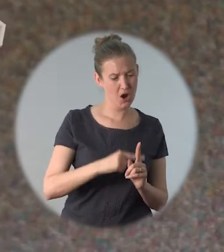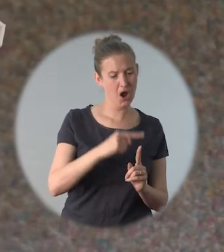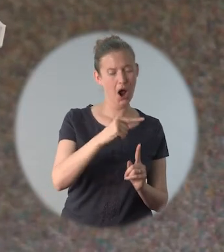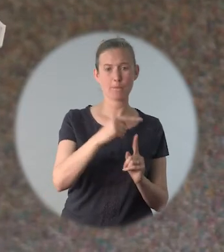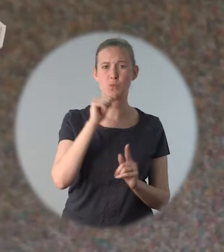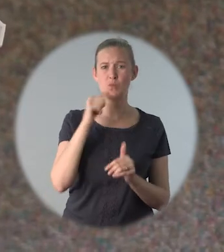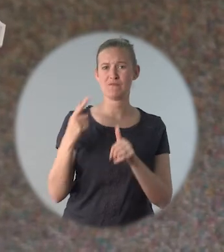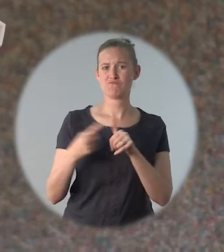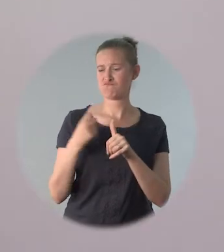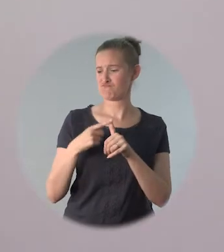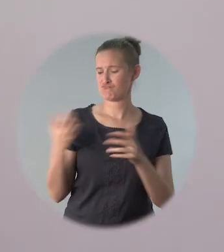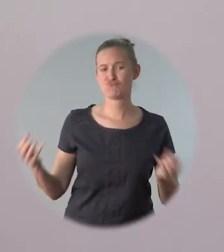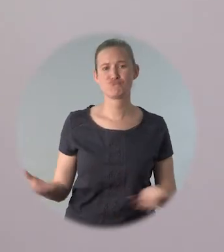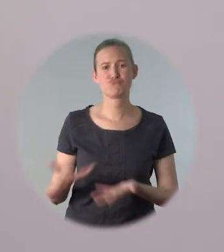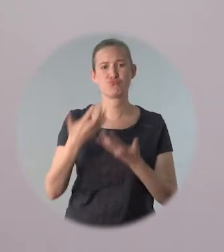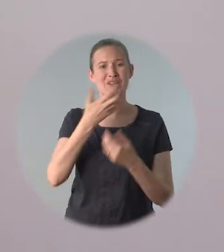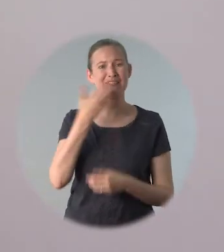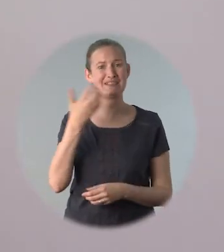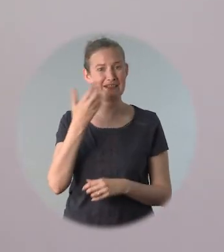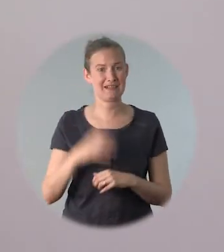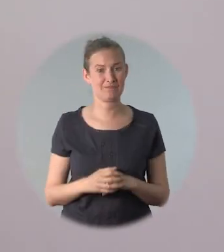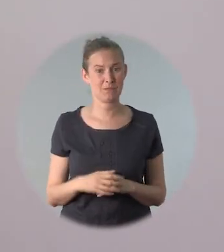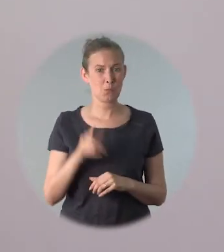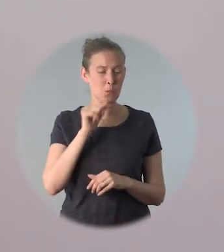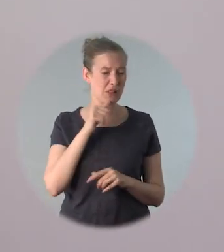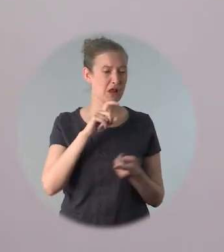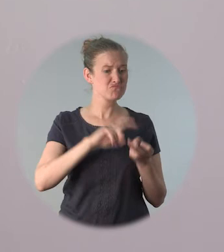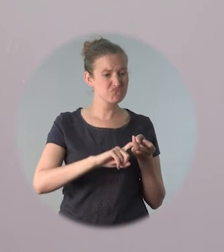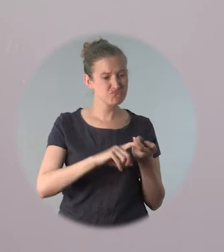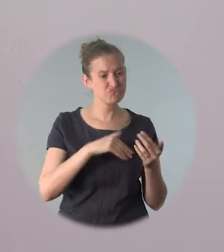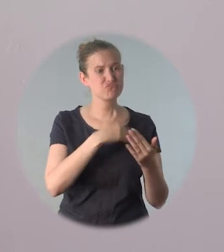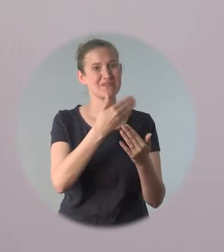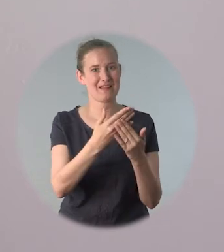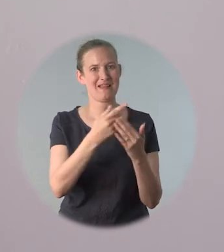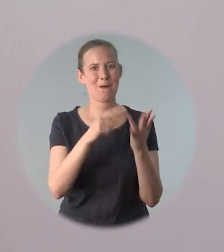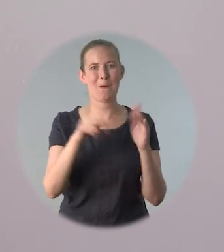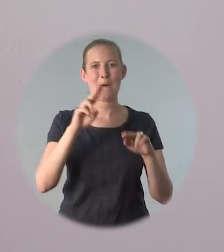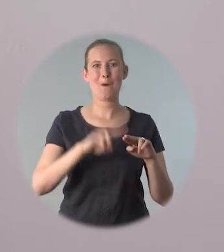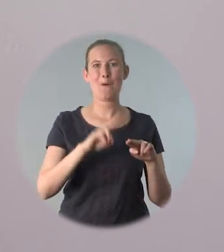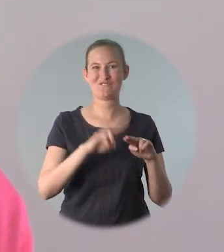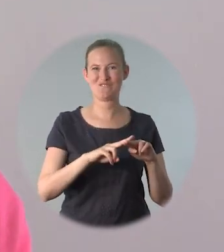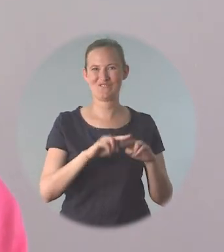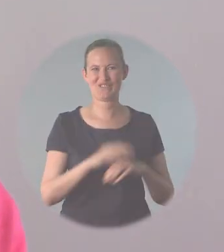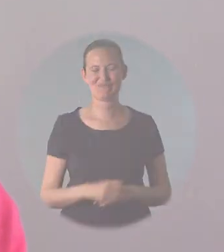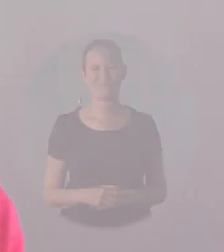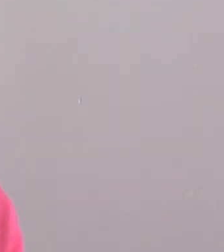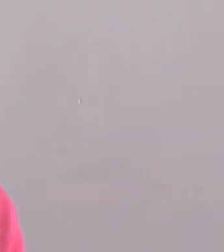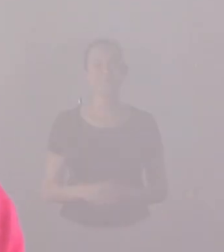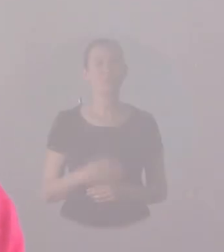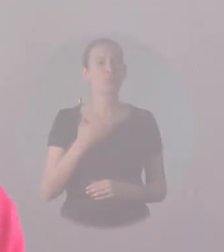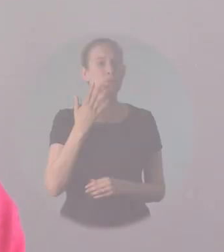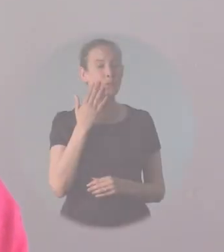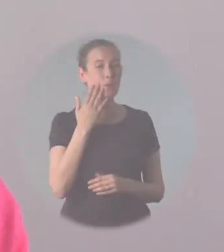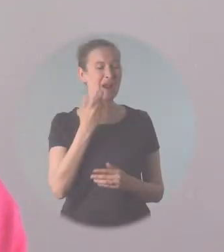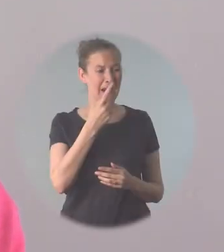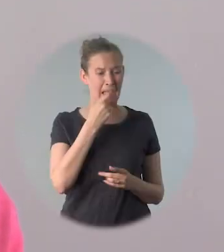This will temporarily override the temperature setting for this time period and the heating will come on. The next time setting,